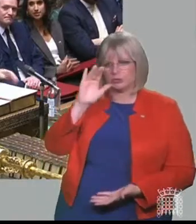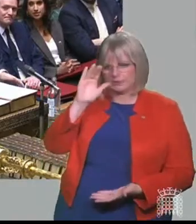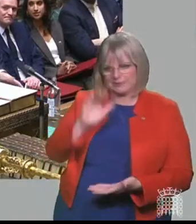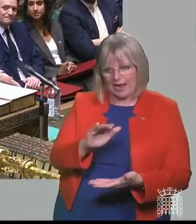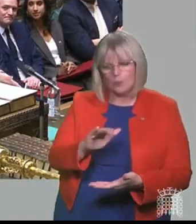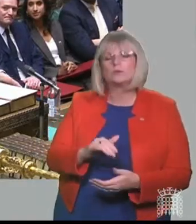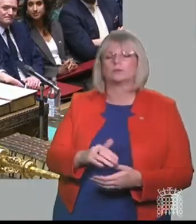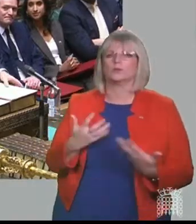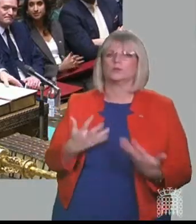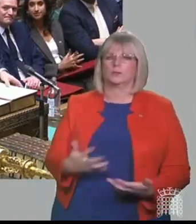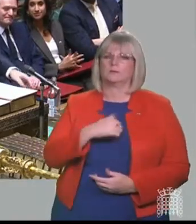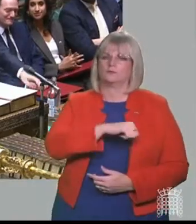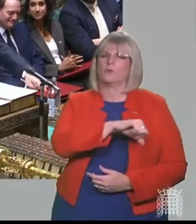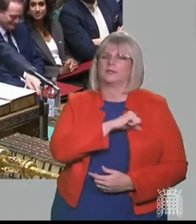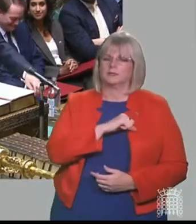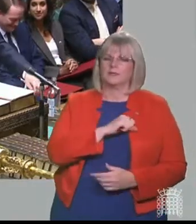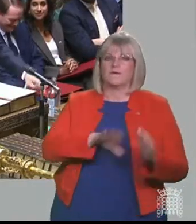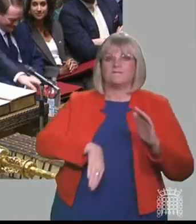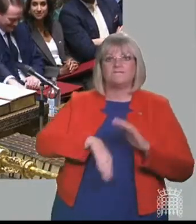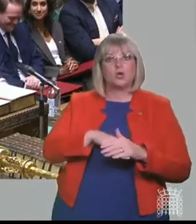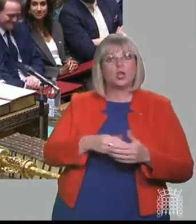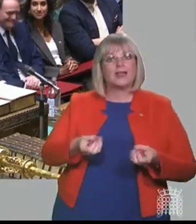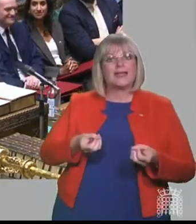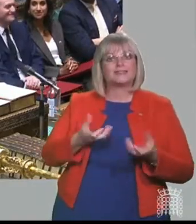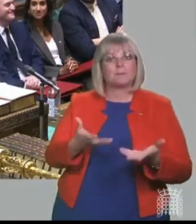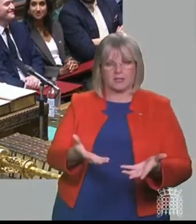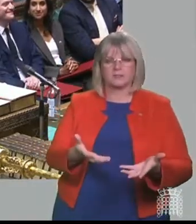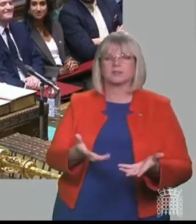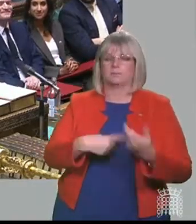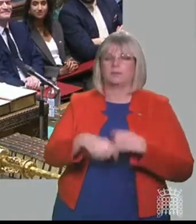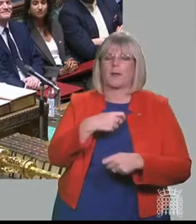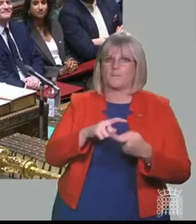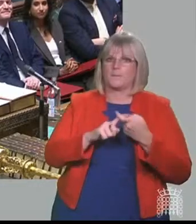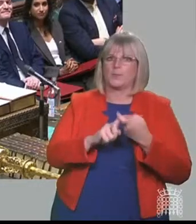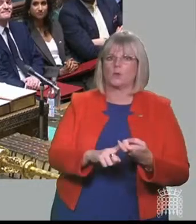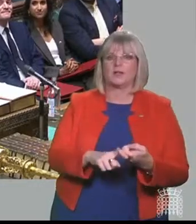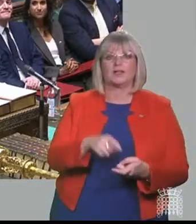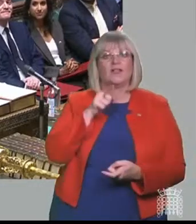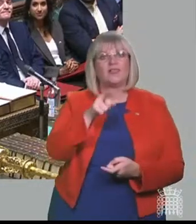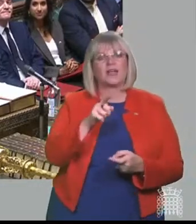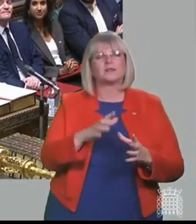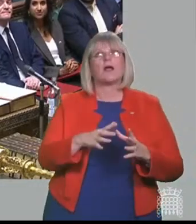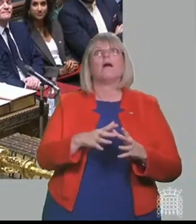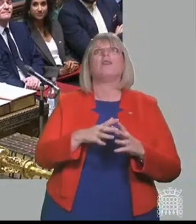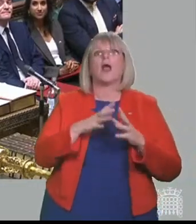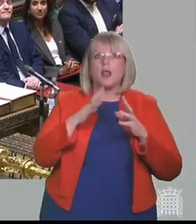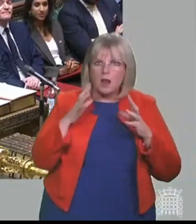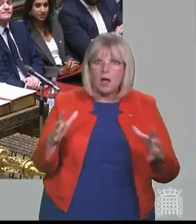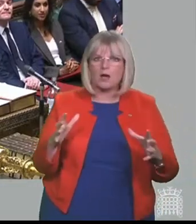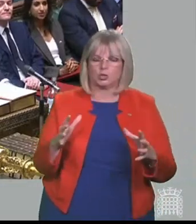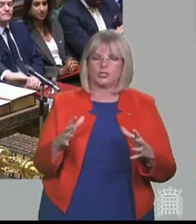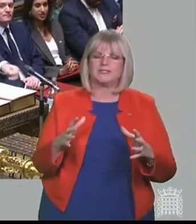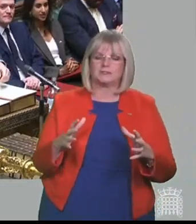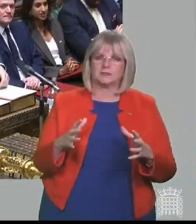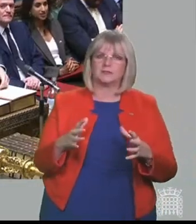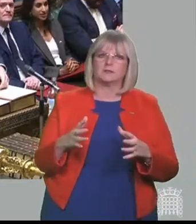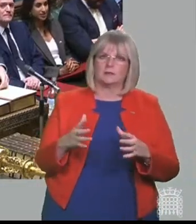today make full expensing permanent. That is the largest business tax cut in modern British